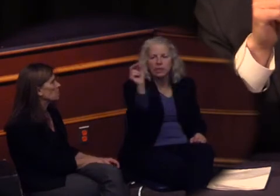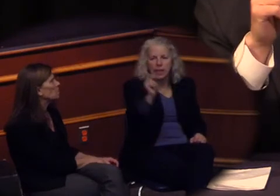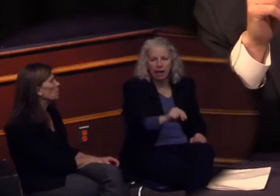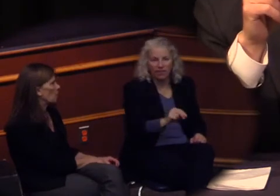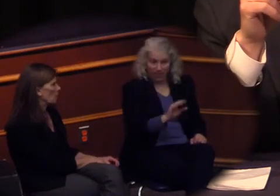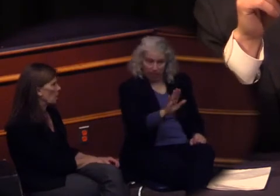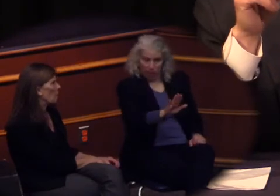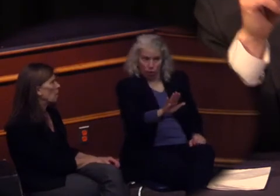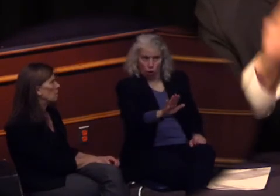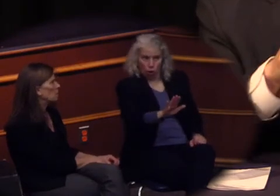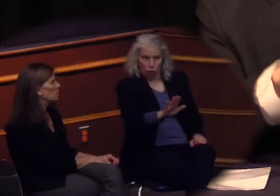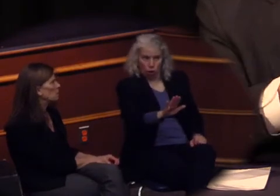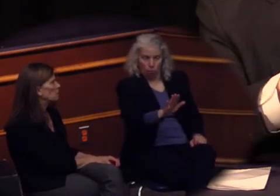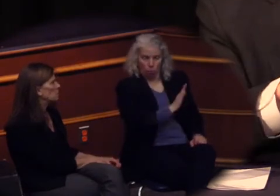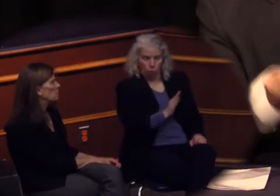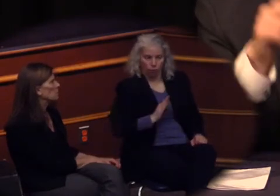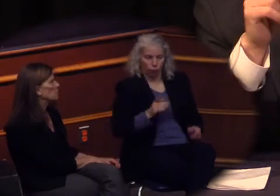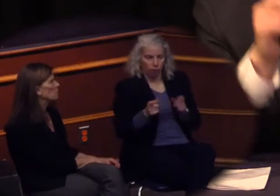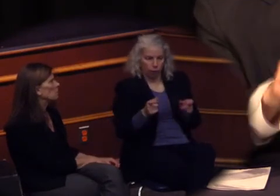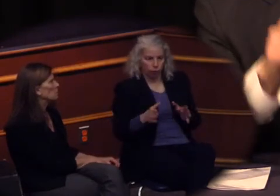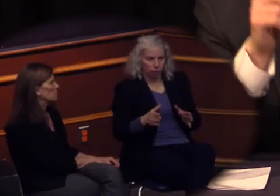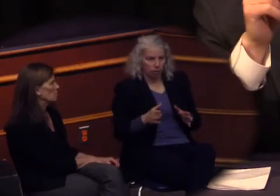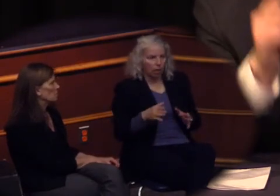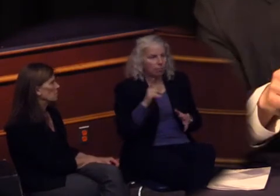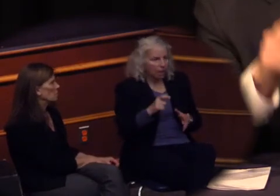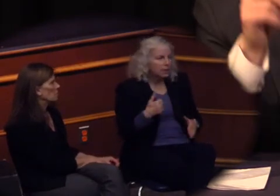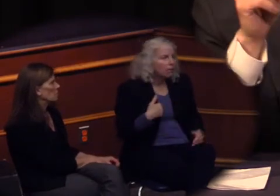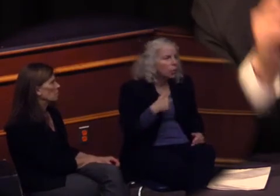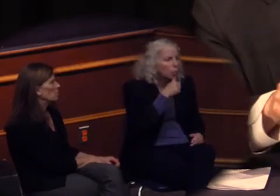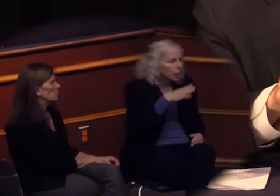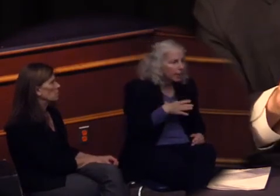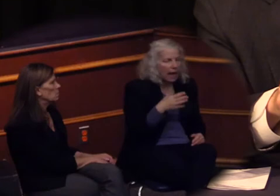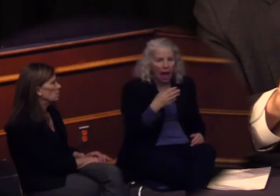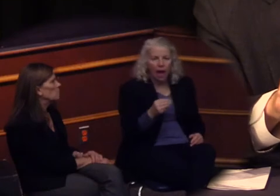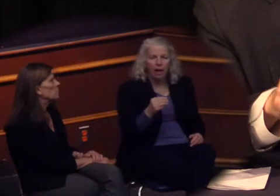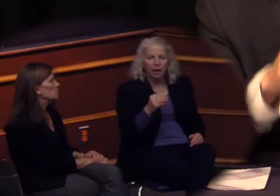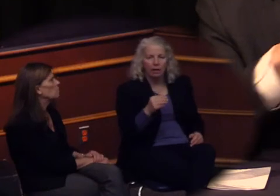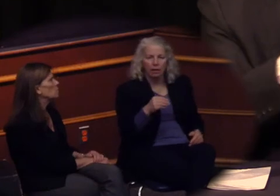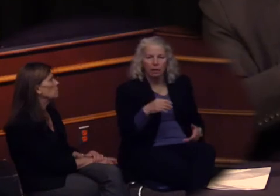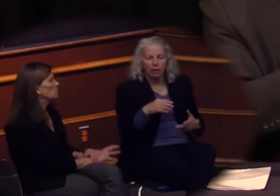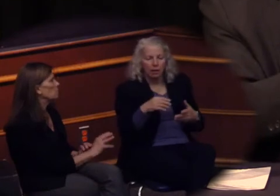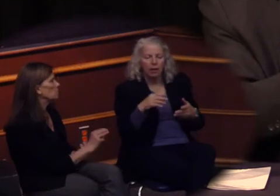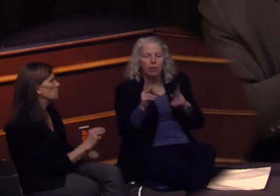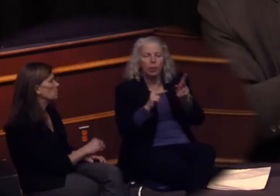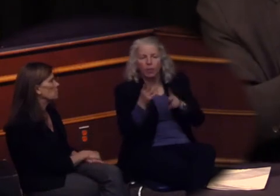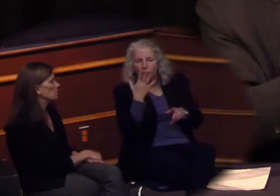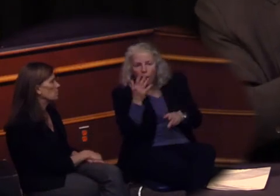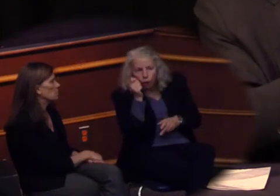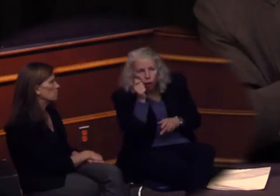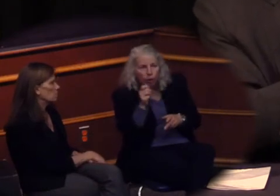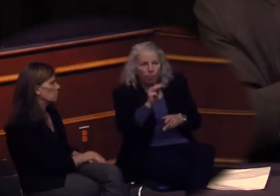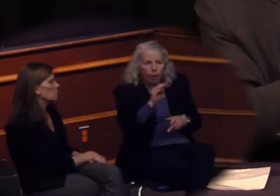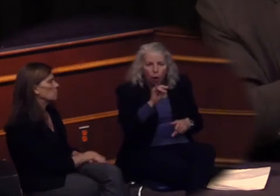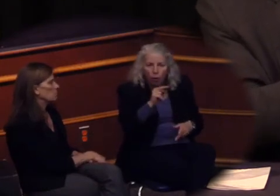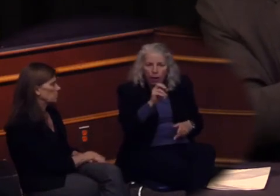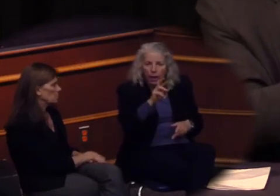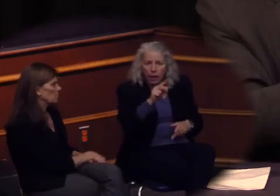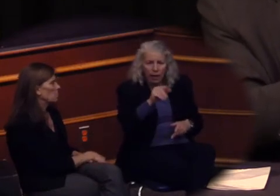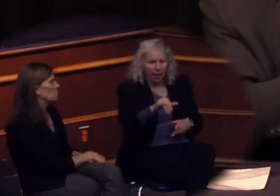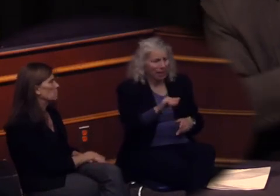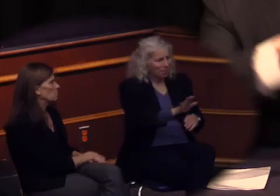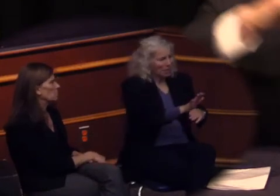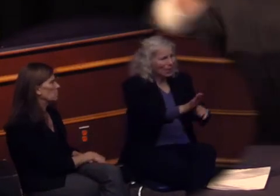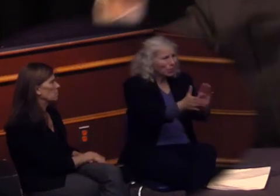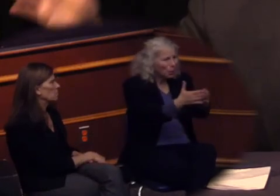of their board of directors is composed of women and minorities. We need to get our business community